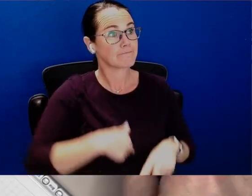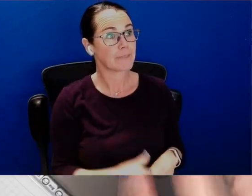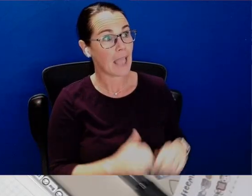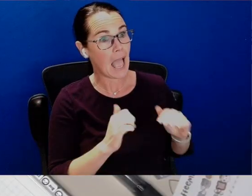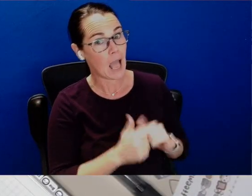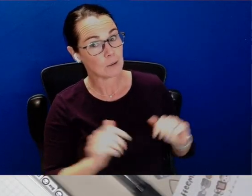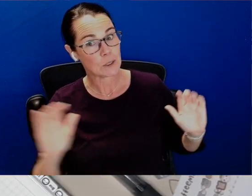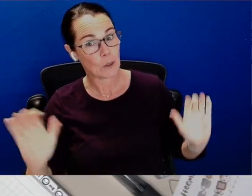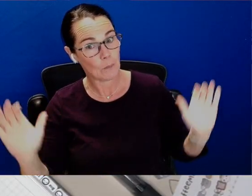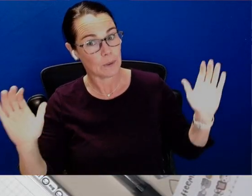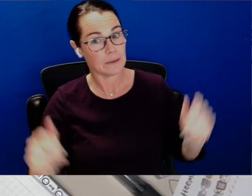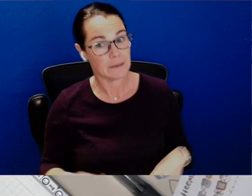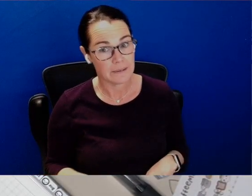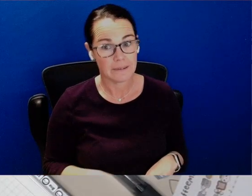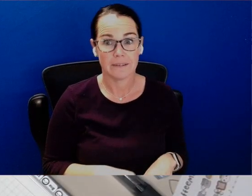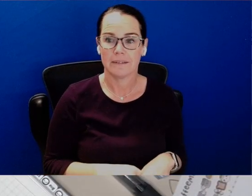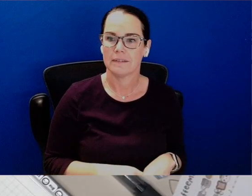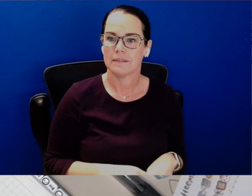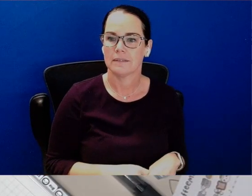it going?